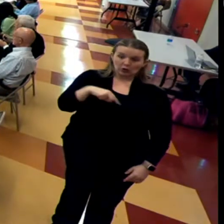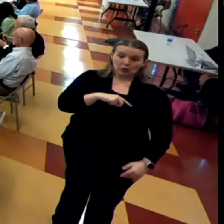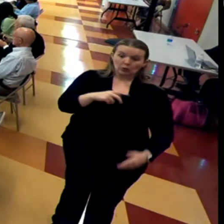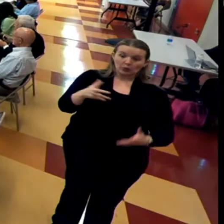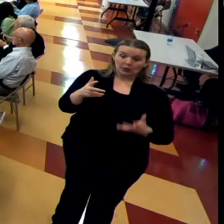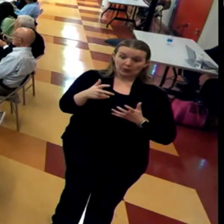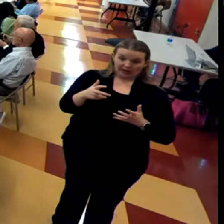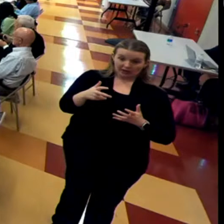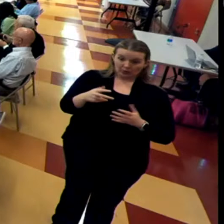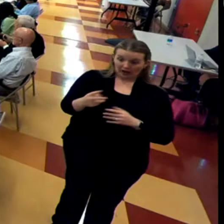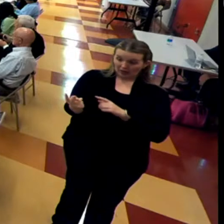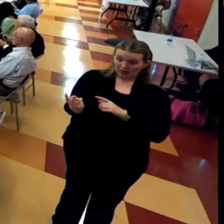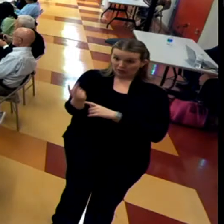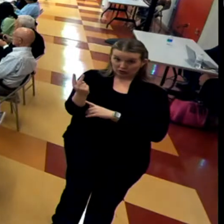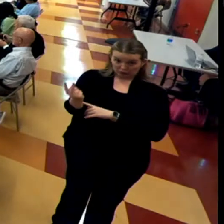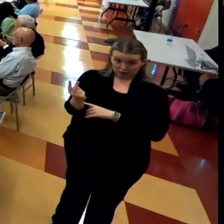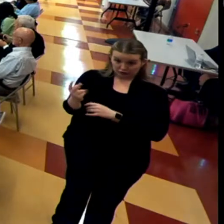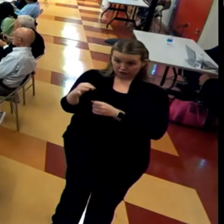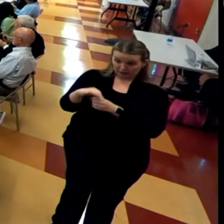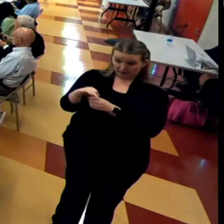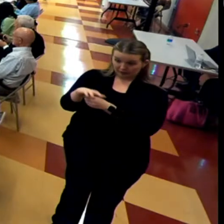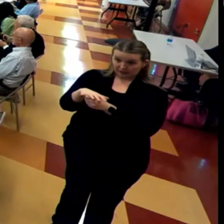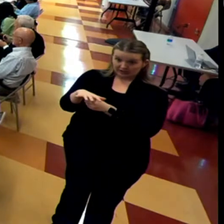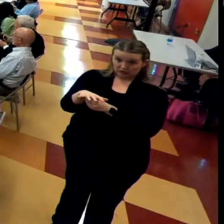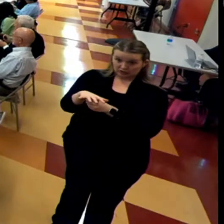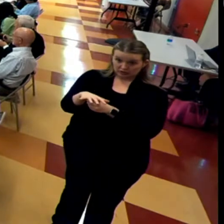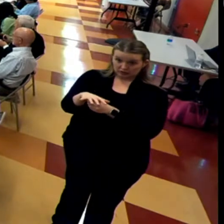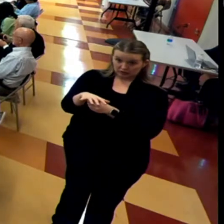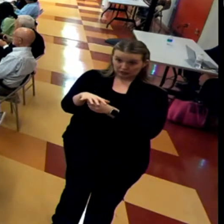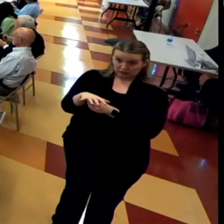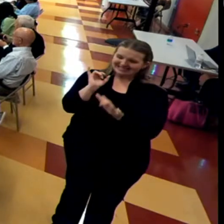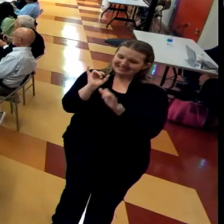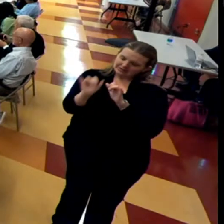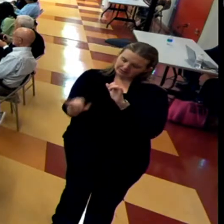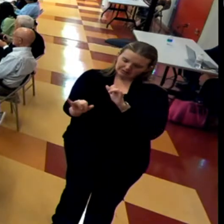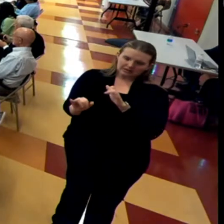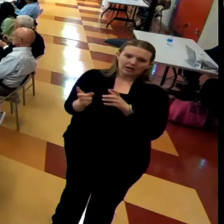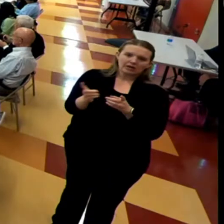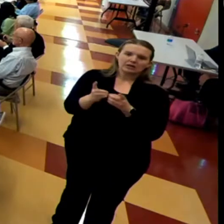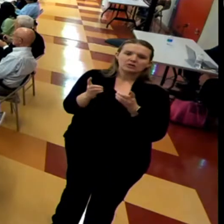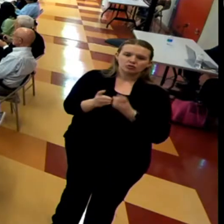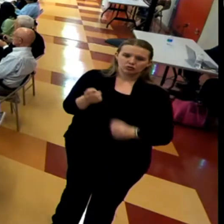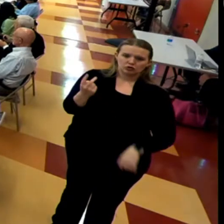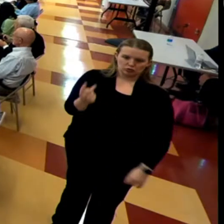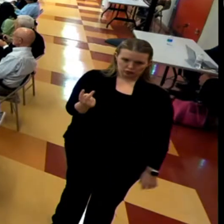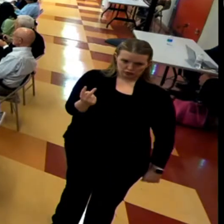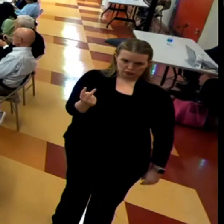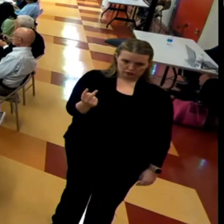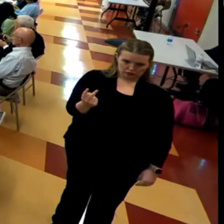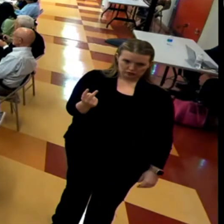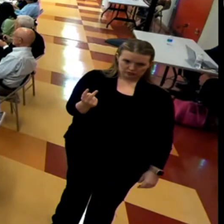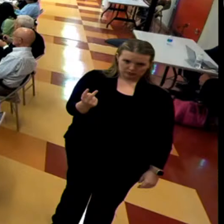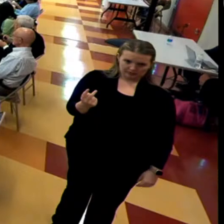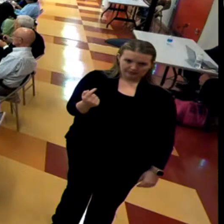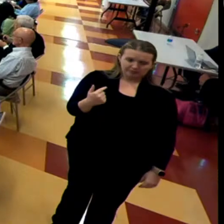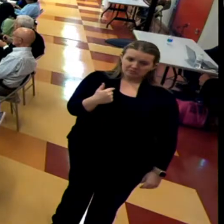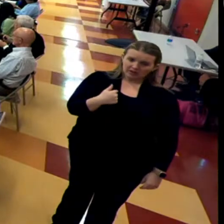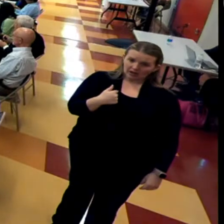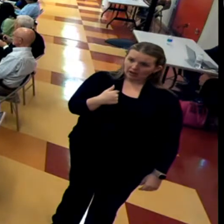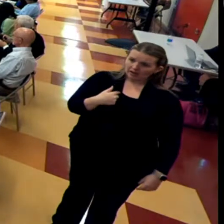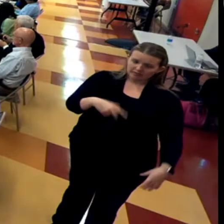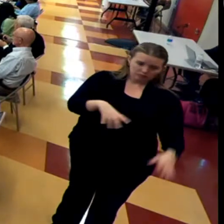have those two precincts remain in District 2. I've been listening to all of